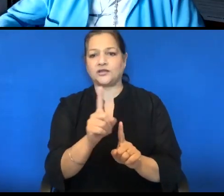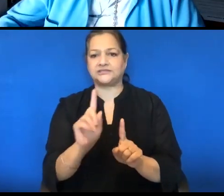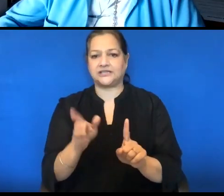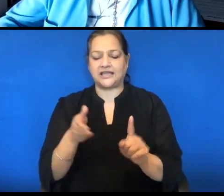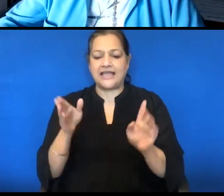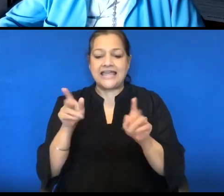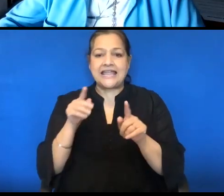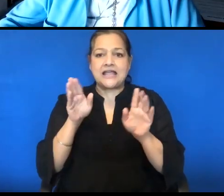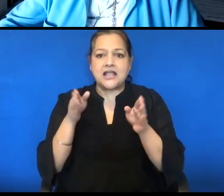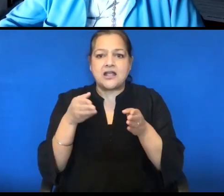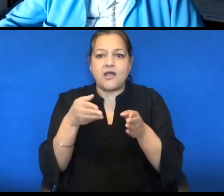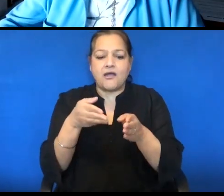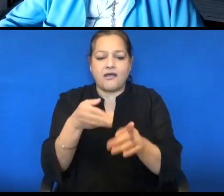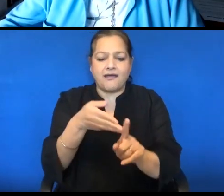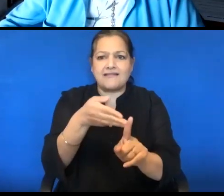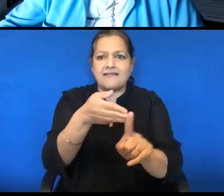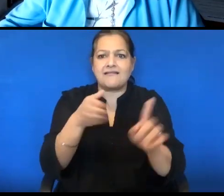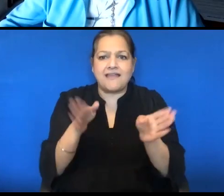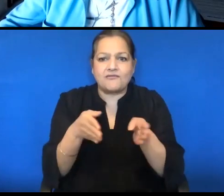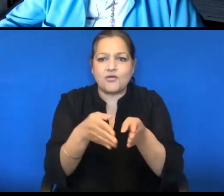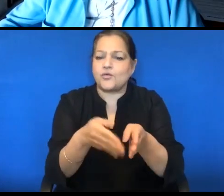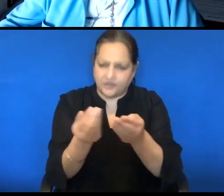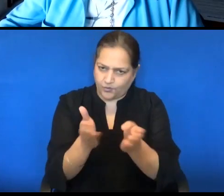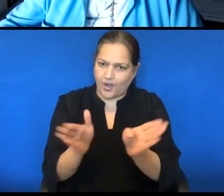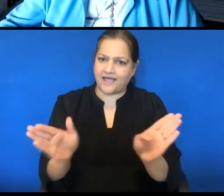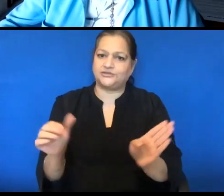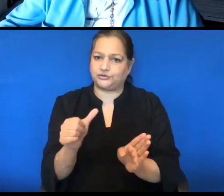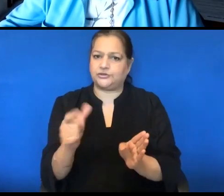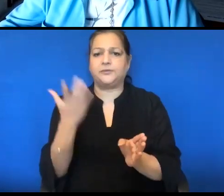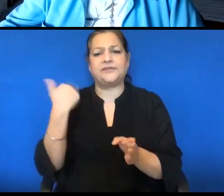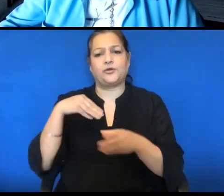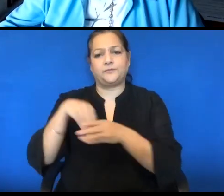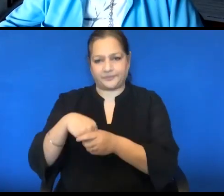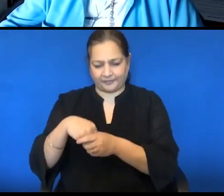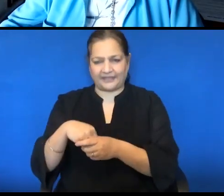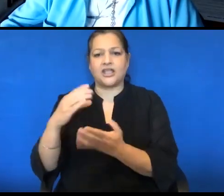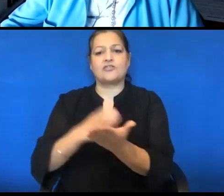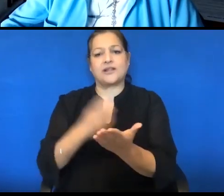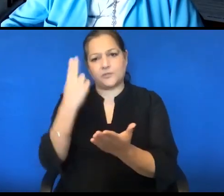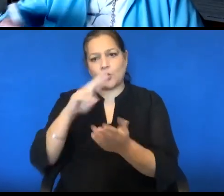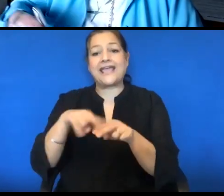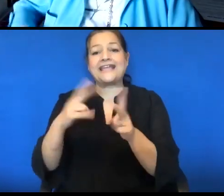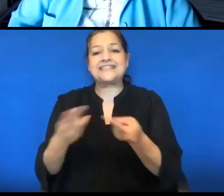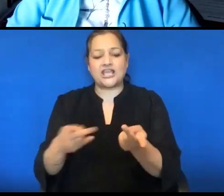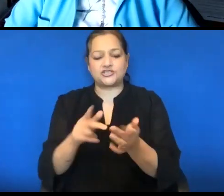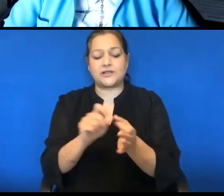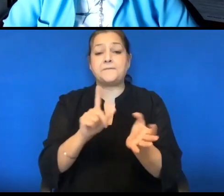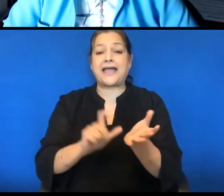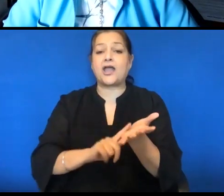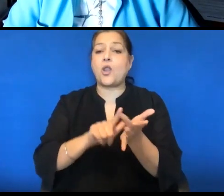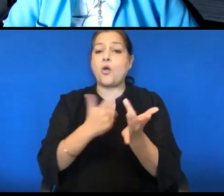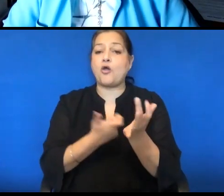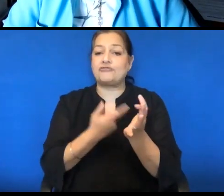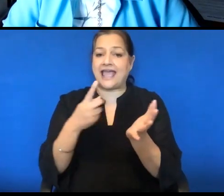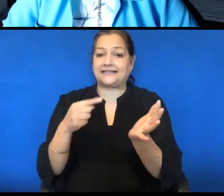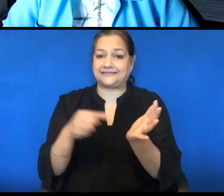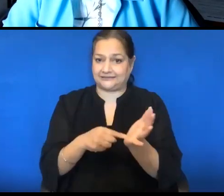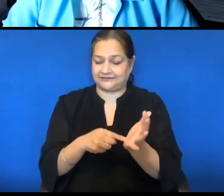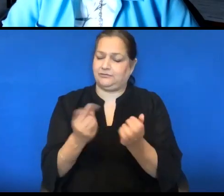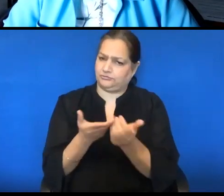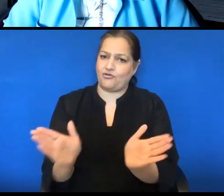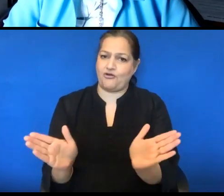And it's why actually, as a teacher, I became an expert in a curriculum called the International Baccalaureate, which was much broader. And what